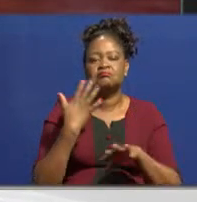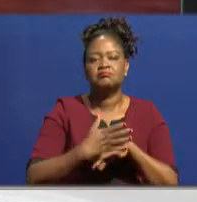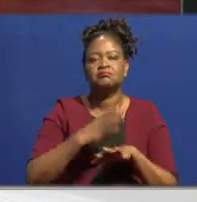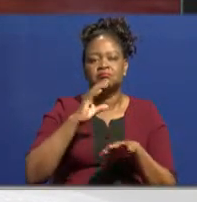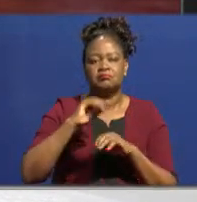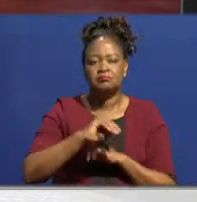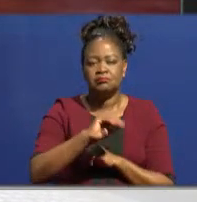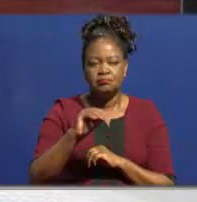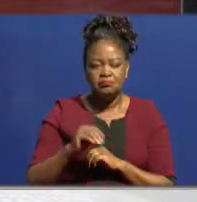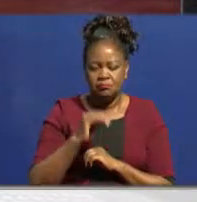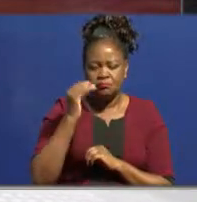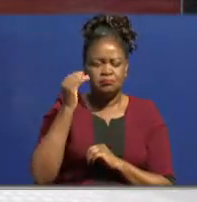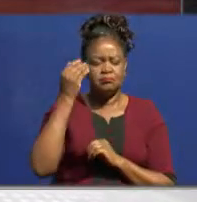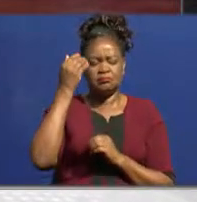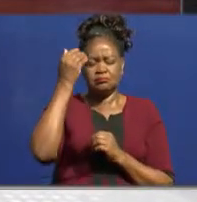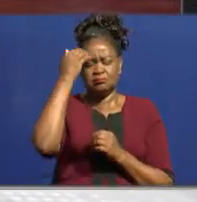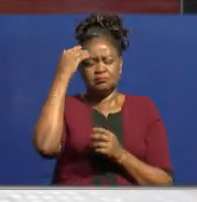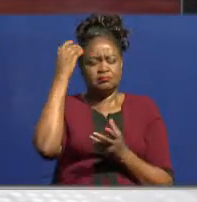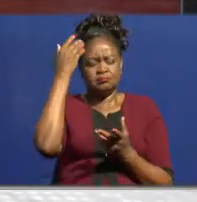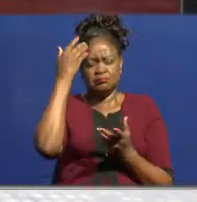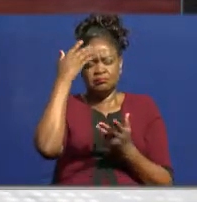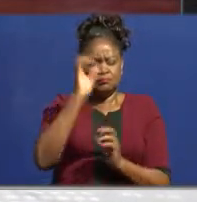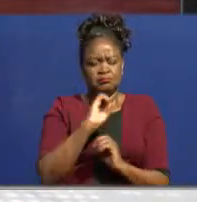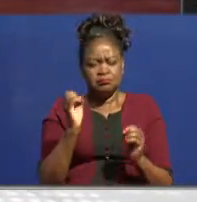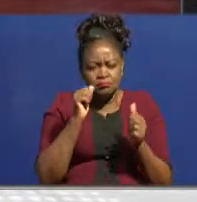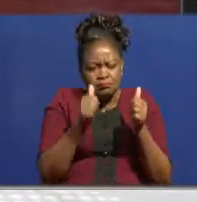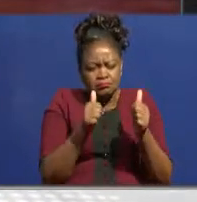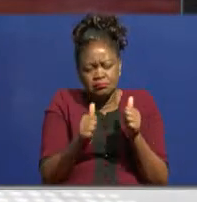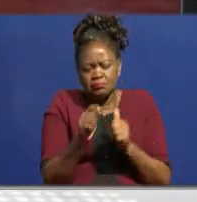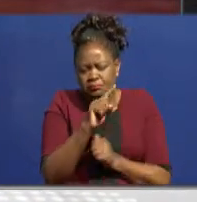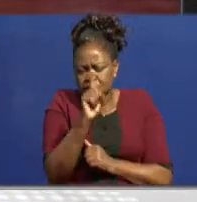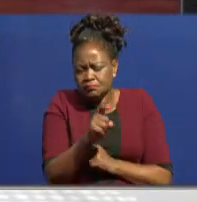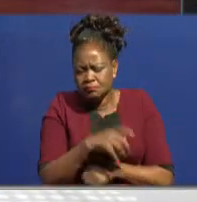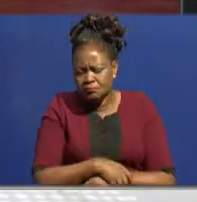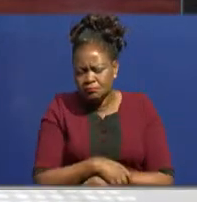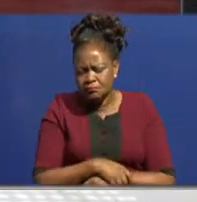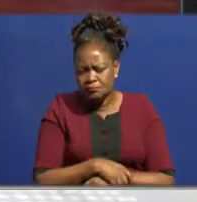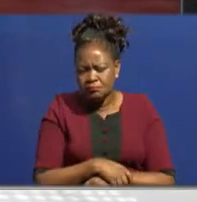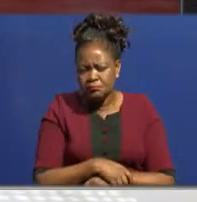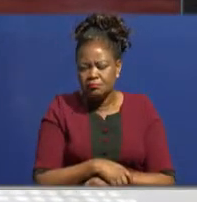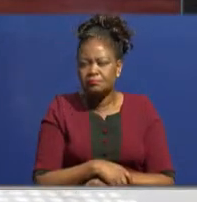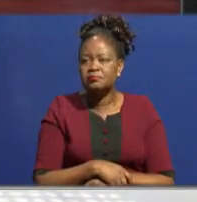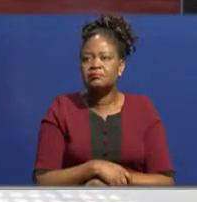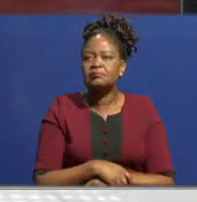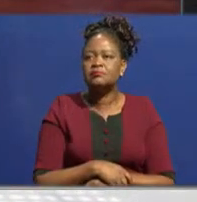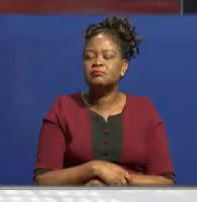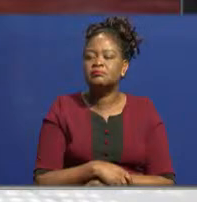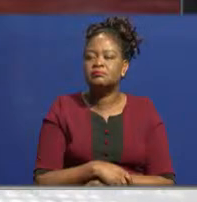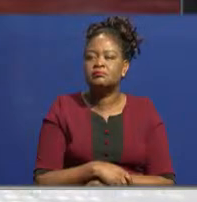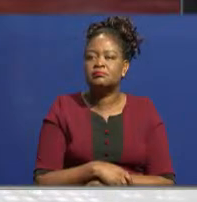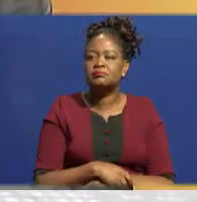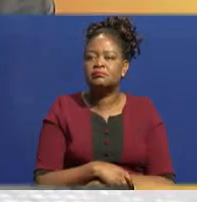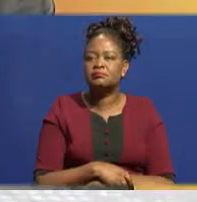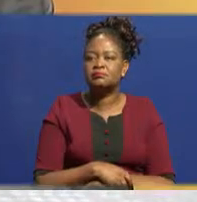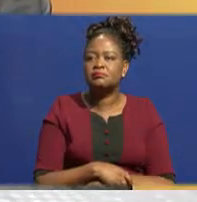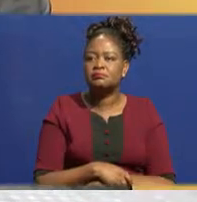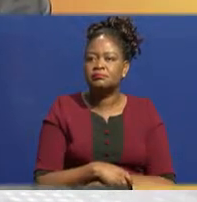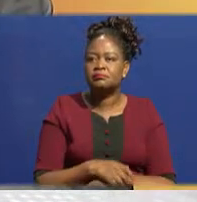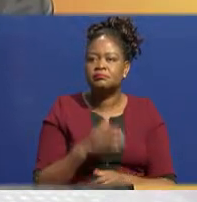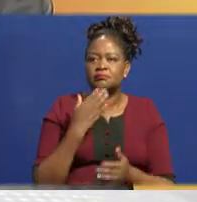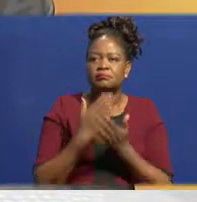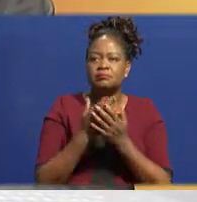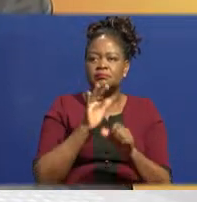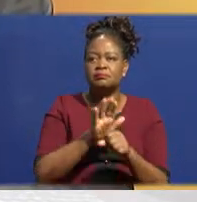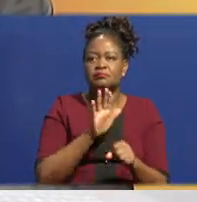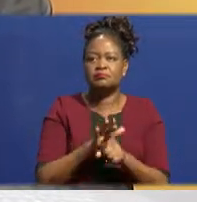whether it has come to your attention in your constituency, Borabu. Thank you so much, Ben. Karibu.